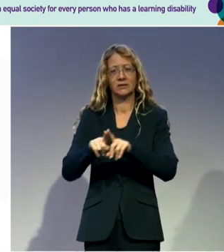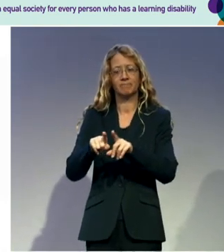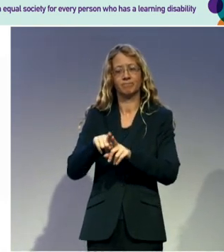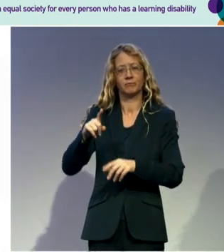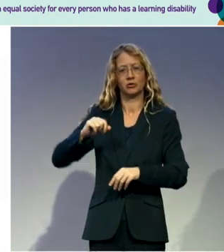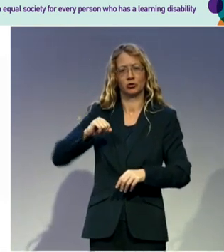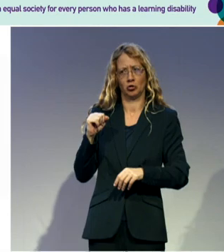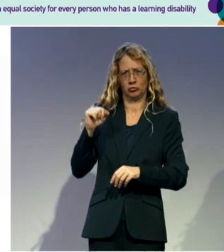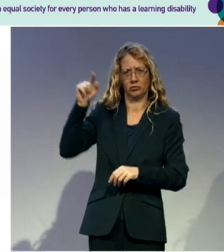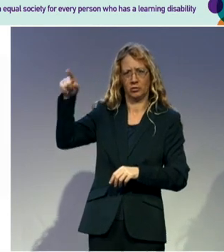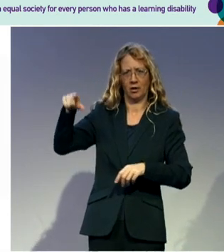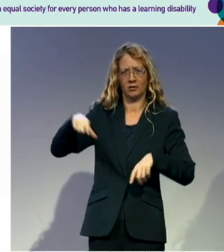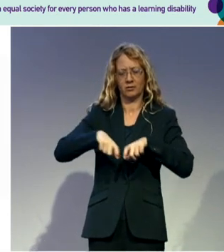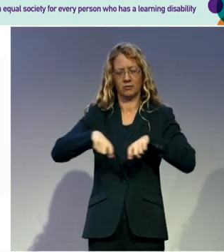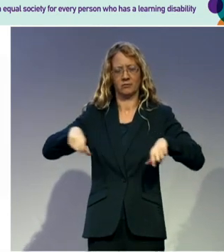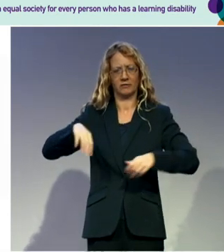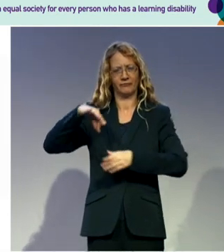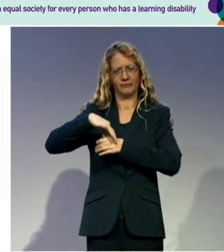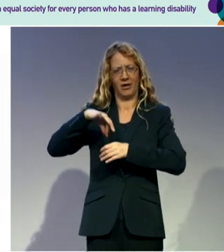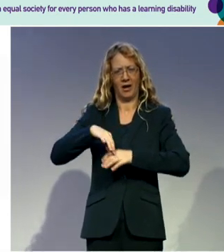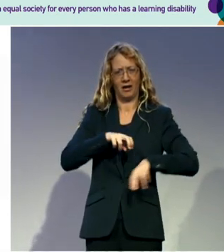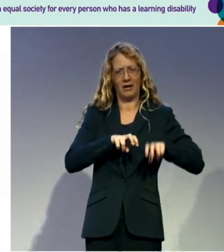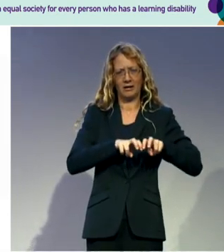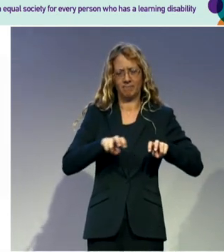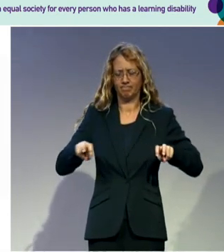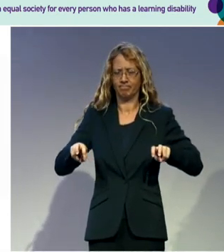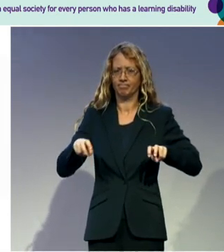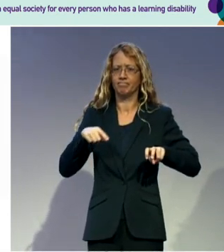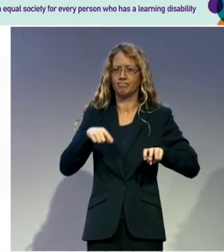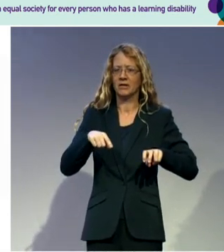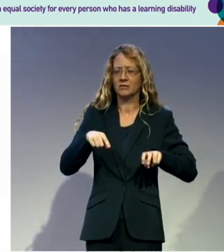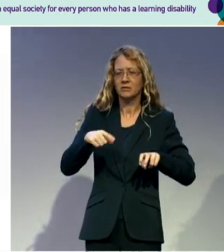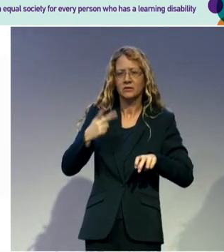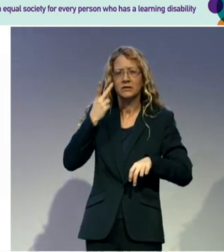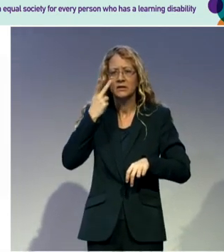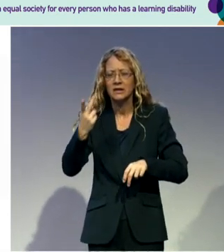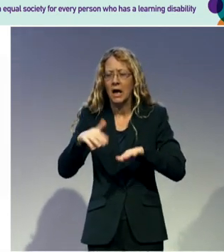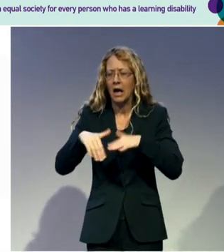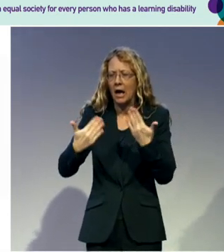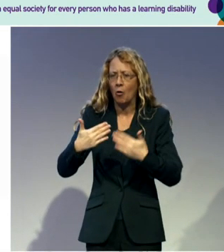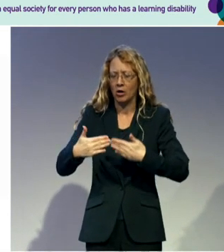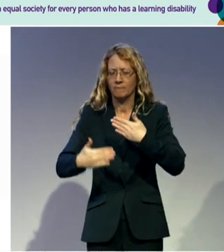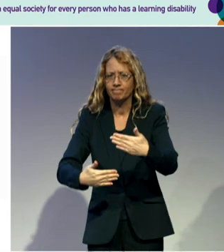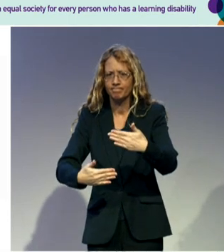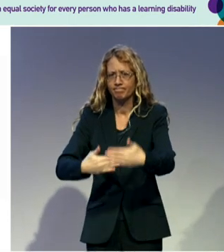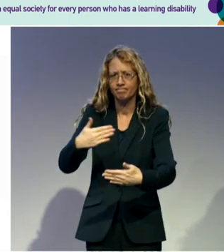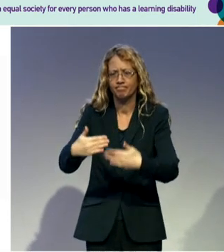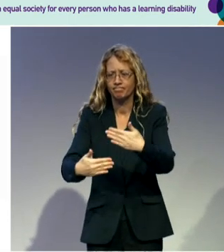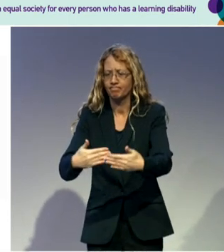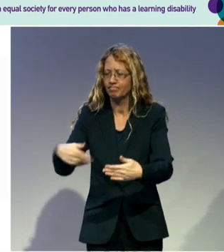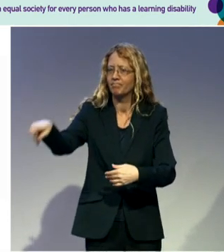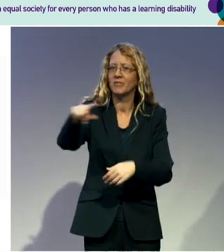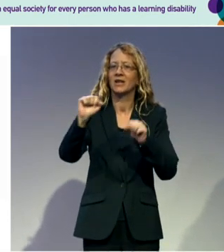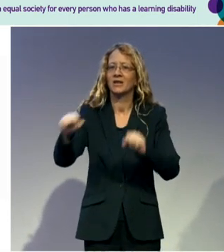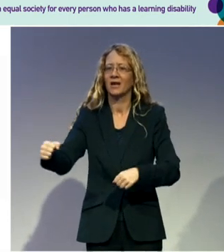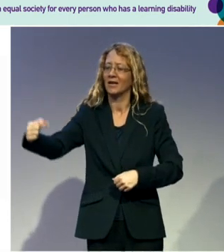for families, carers, and professionals to enable and facilitate voting. These guides serve two